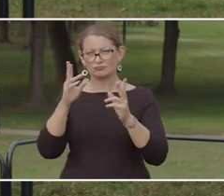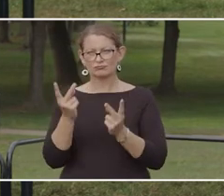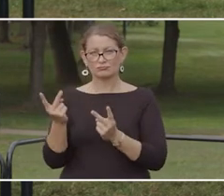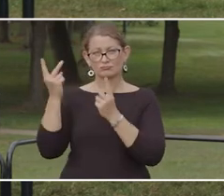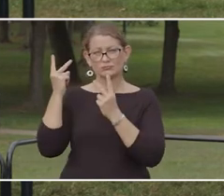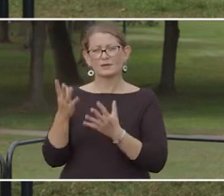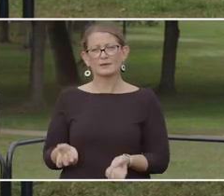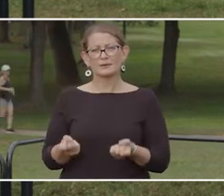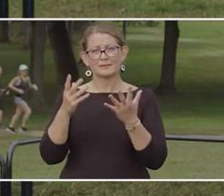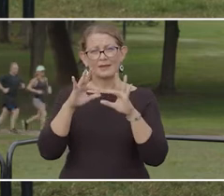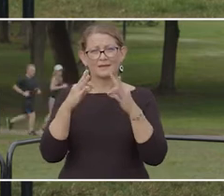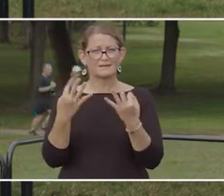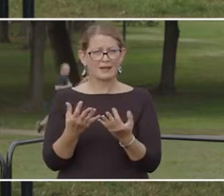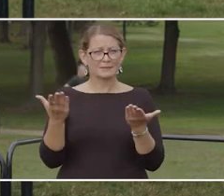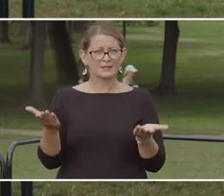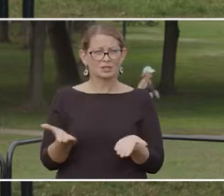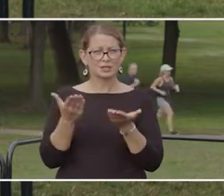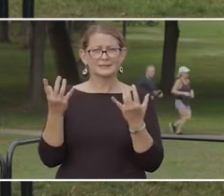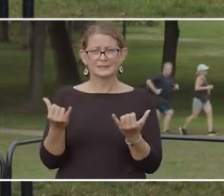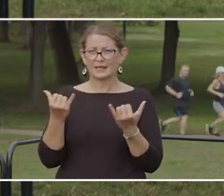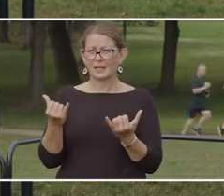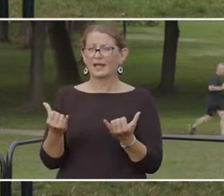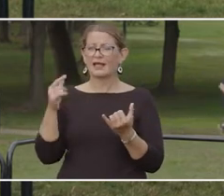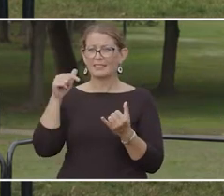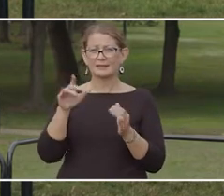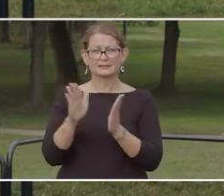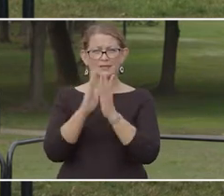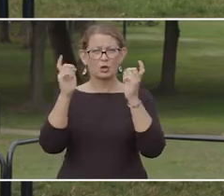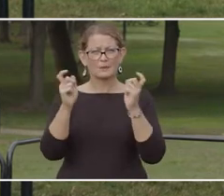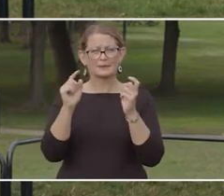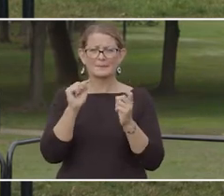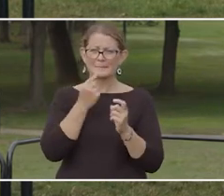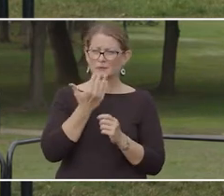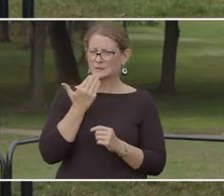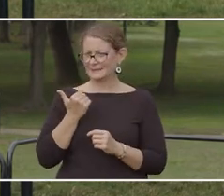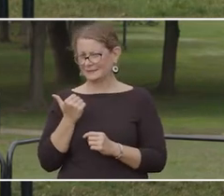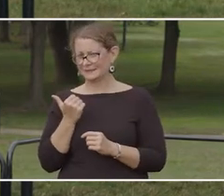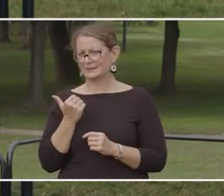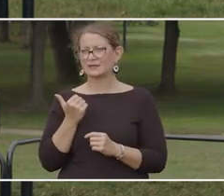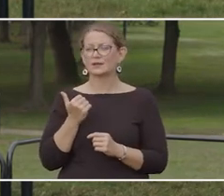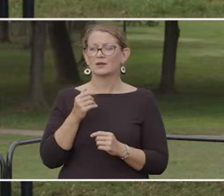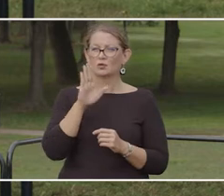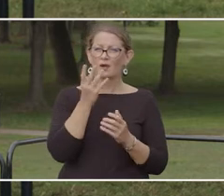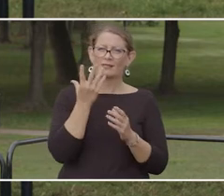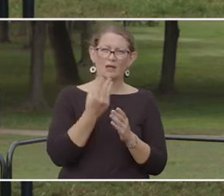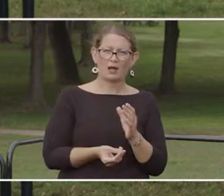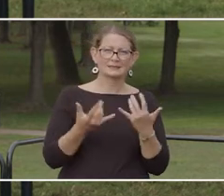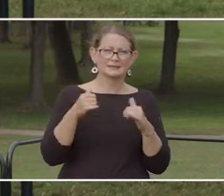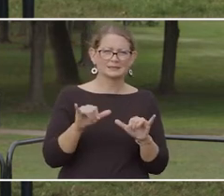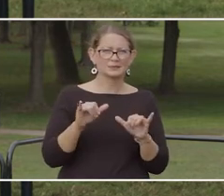For many of the family members here, today this ceremony is a bit bittersweet. Your losses are still